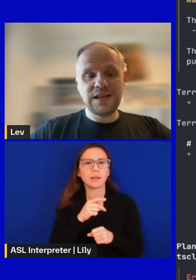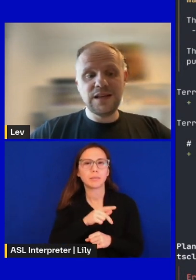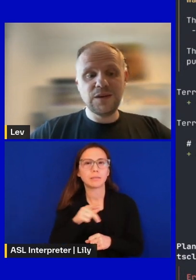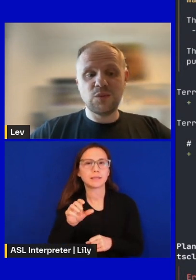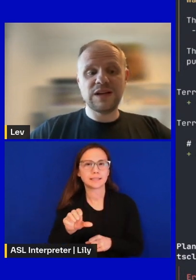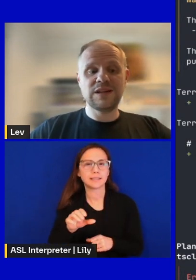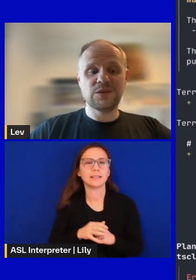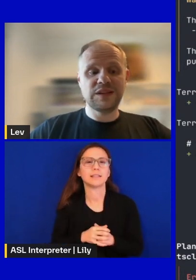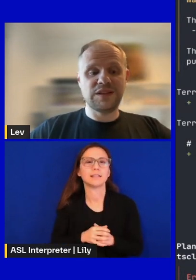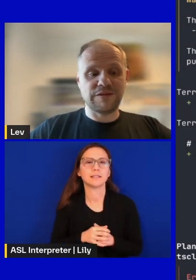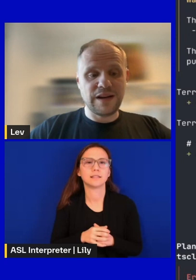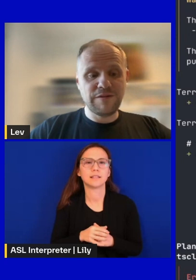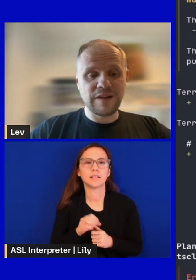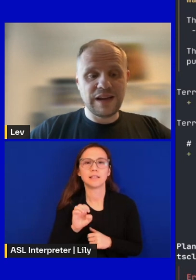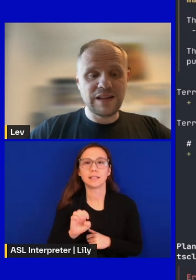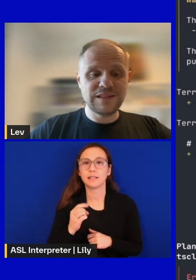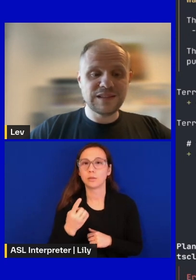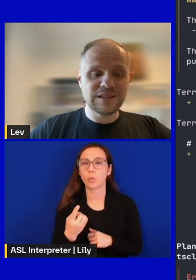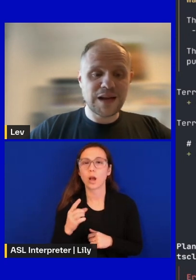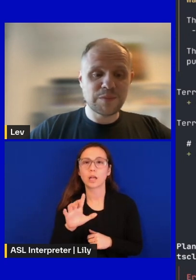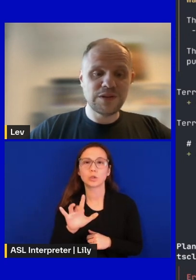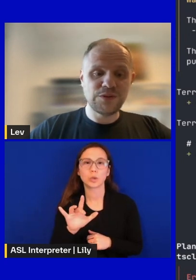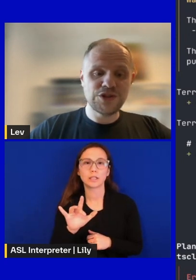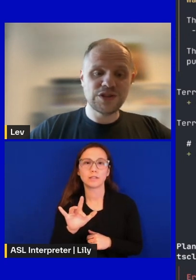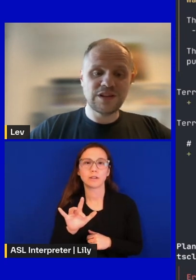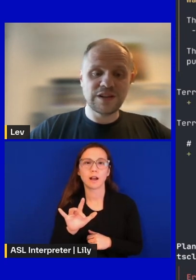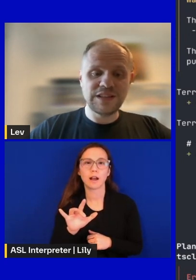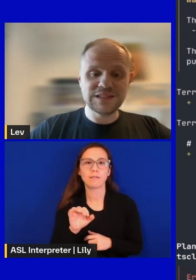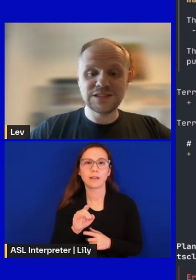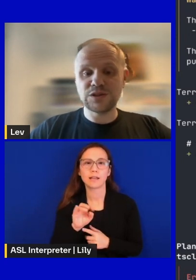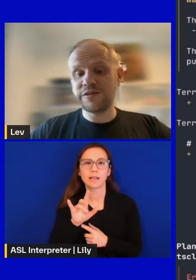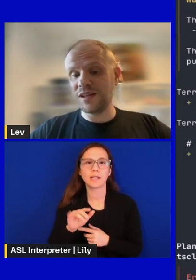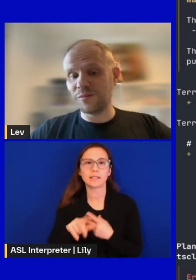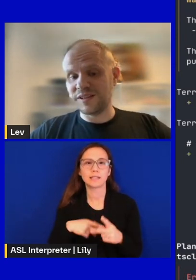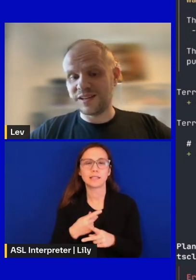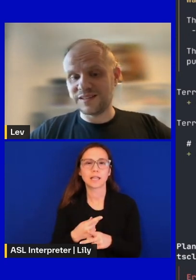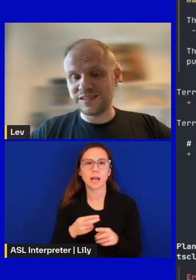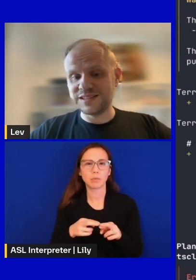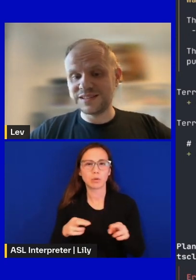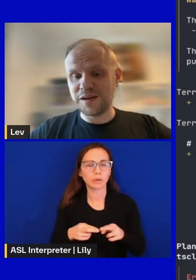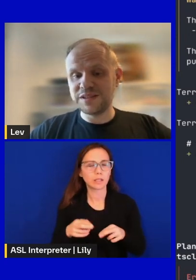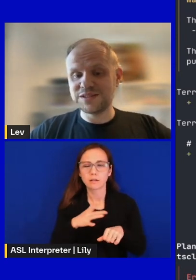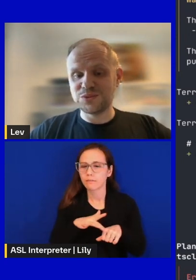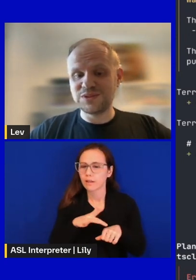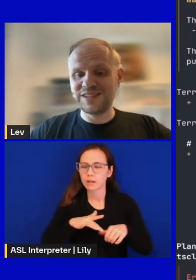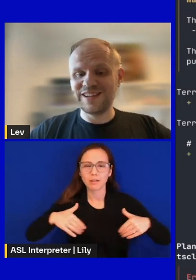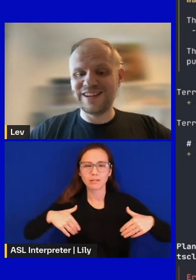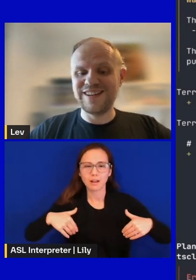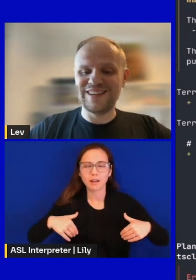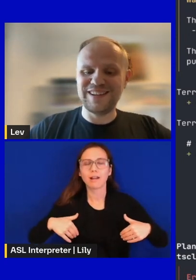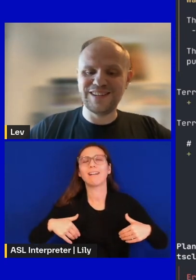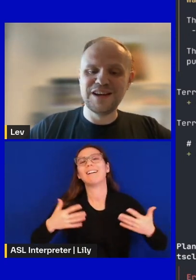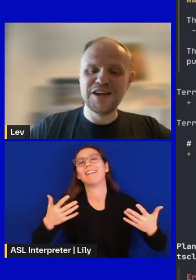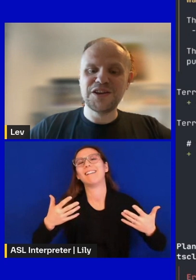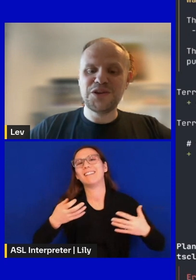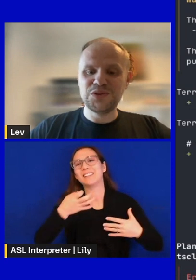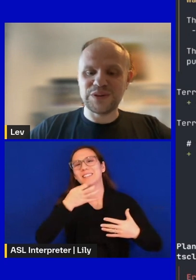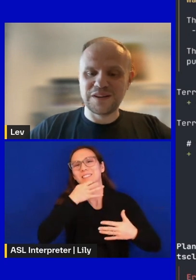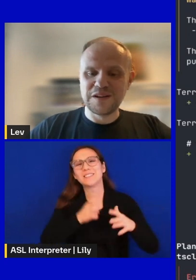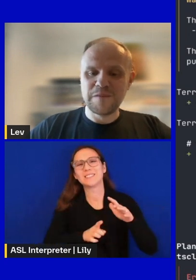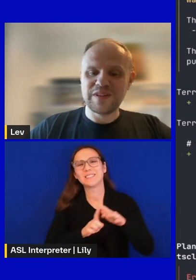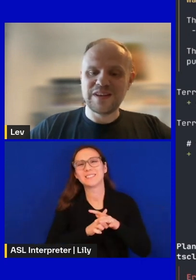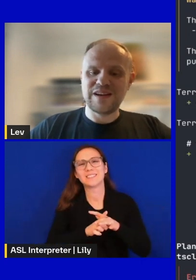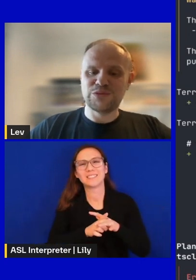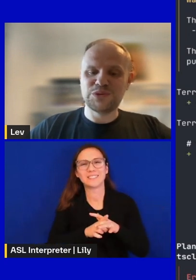its E125 entity type in region Terra East is not available yet. It's coming soon in